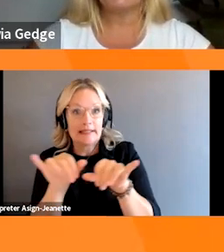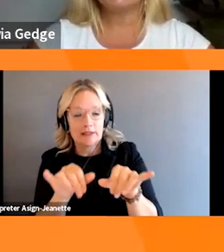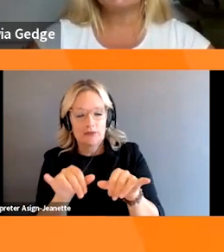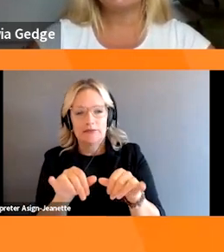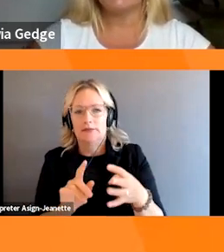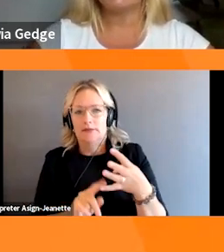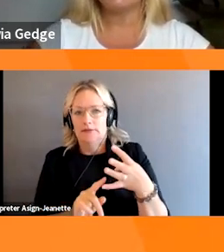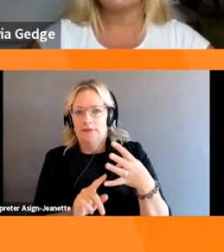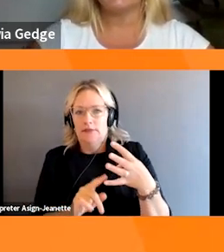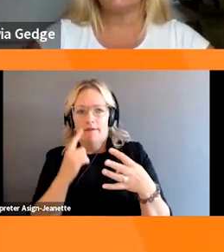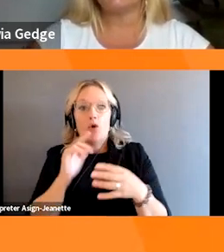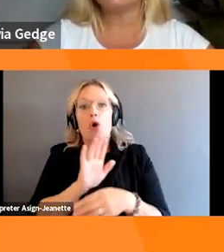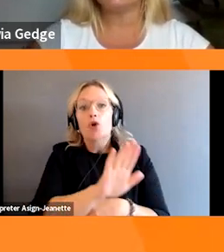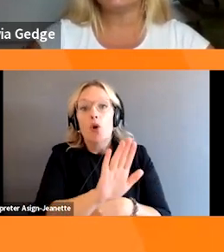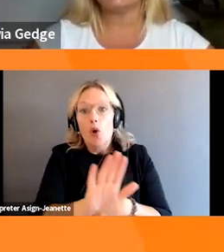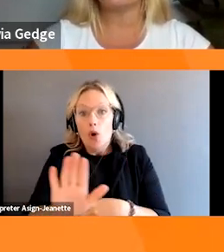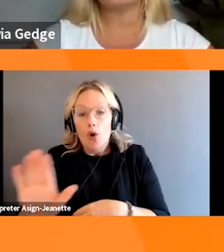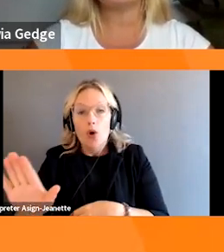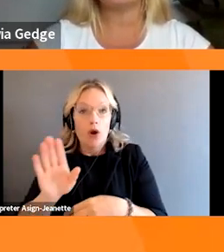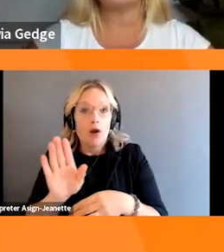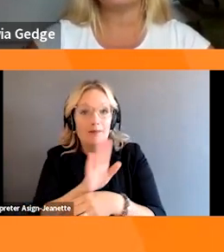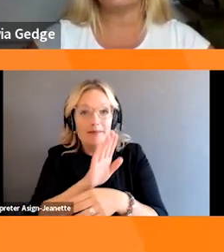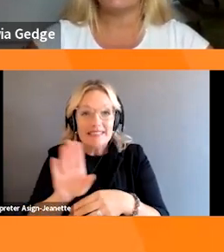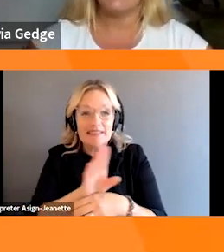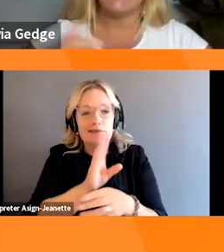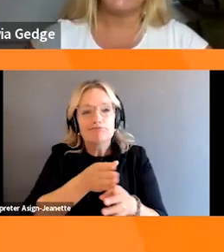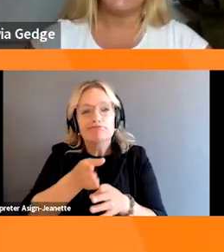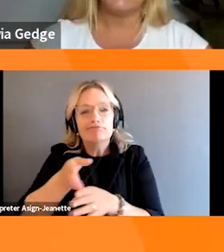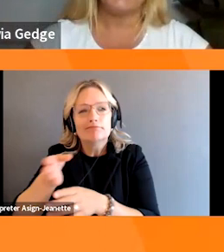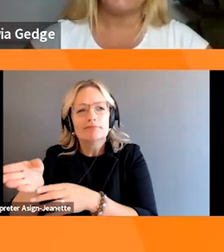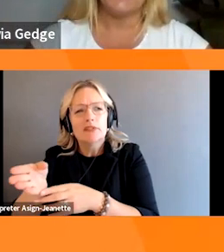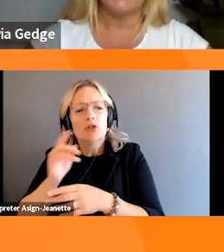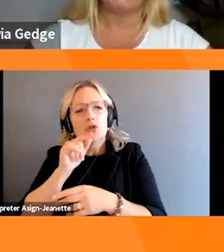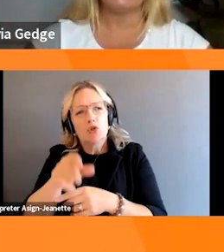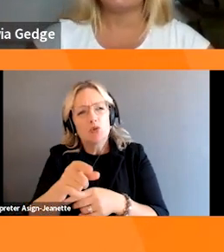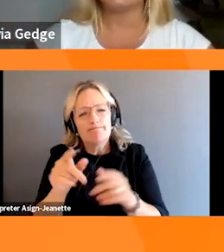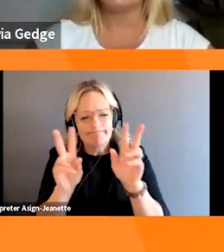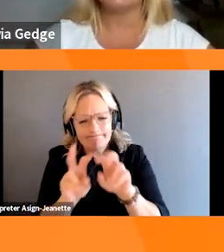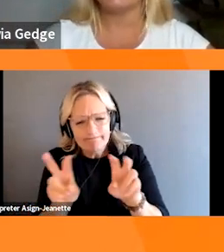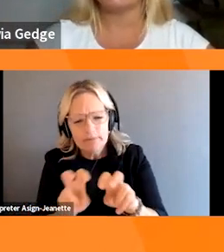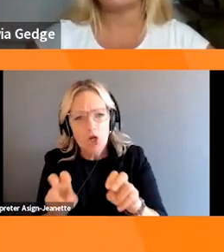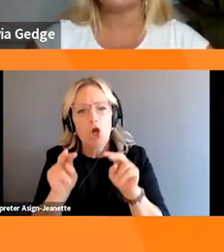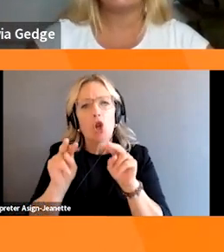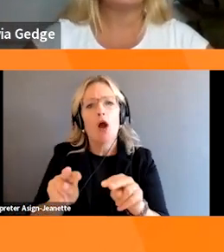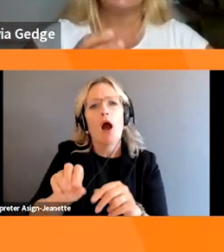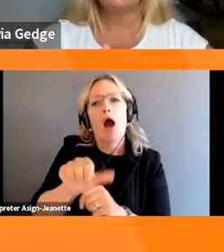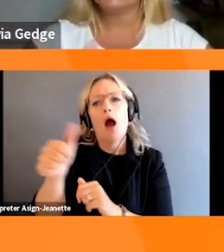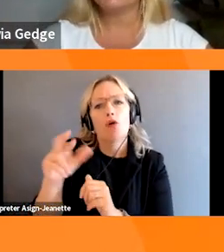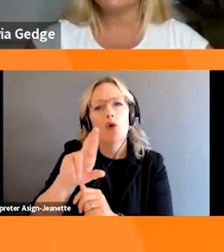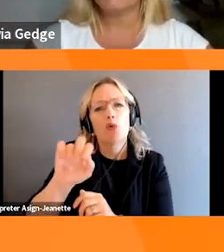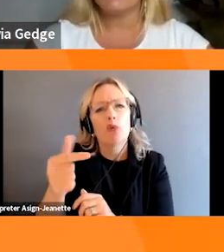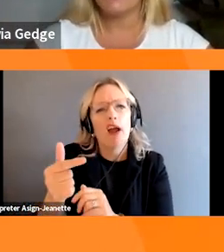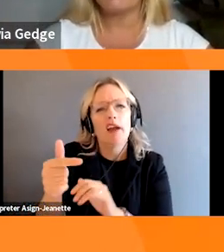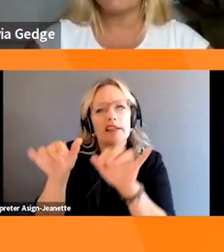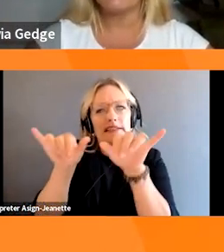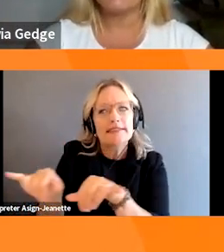for your specific industry, you need to look at what are the external regulatory standards. Each